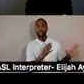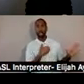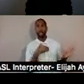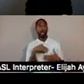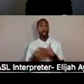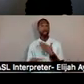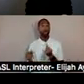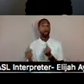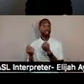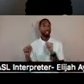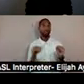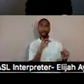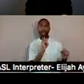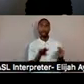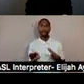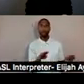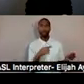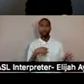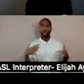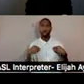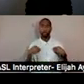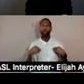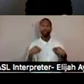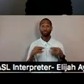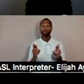again. Those are the behaviors that we begin to exhibit.